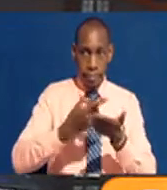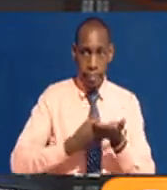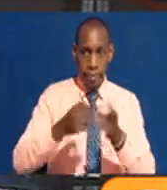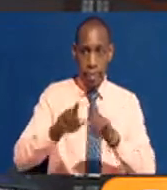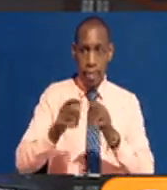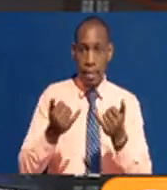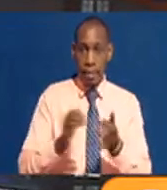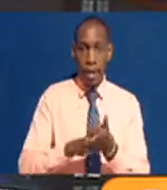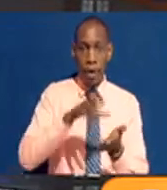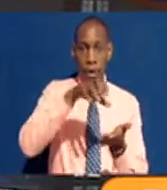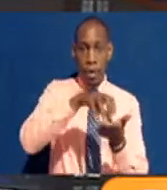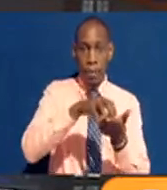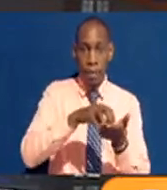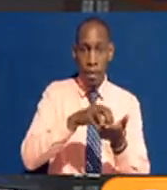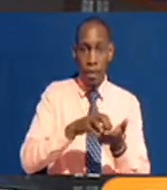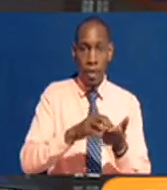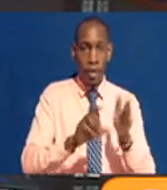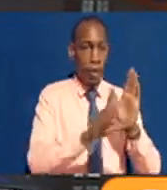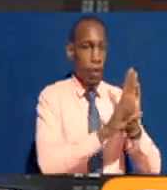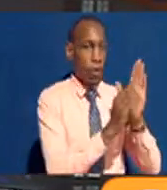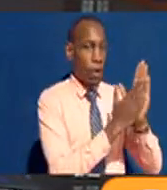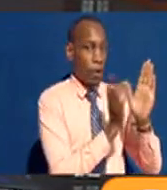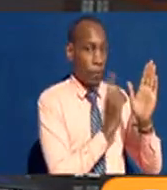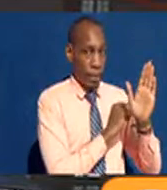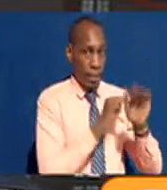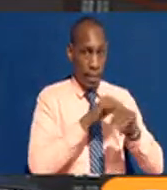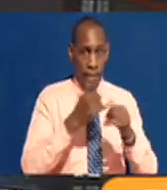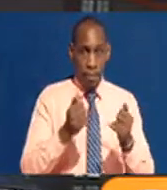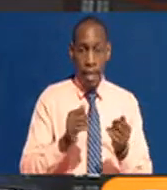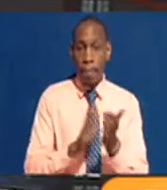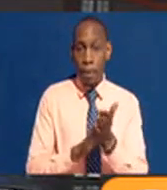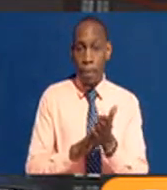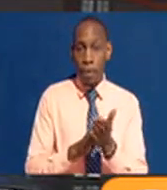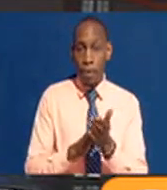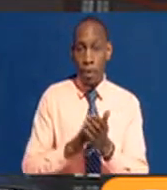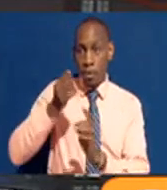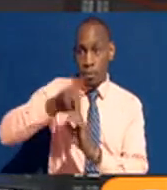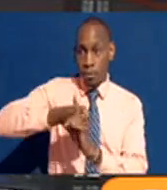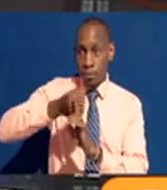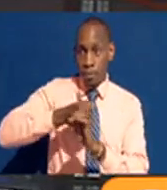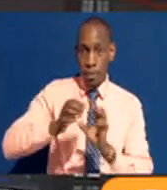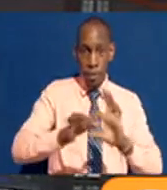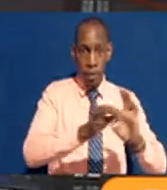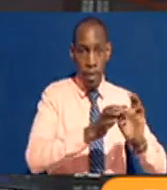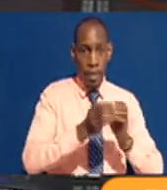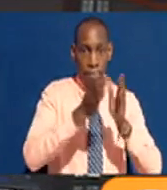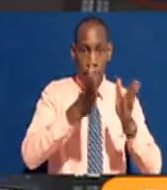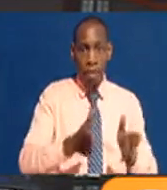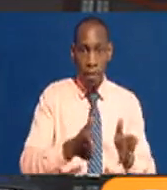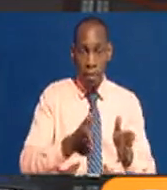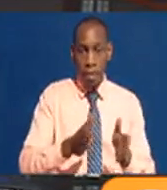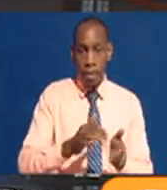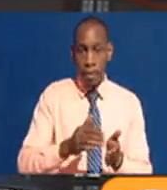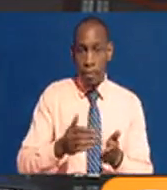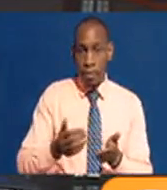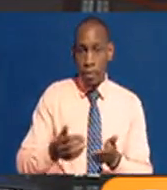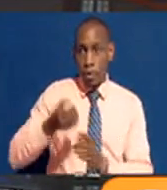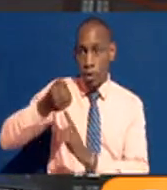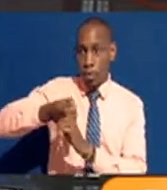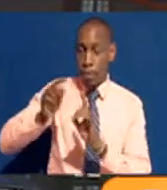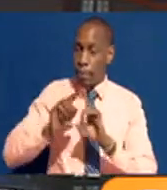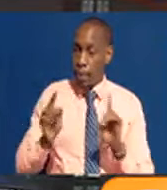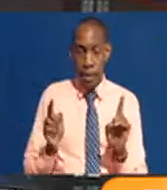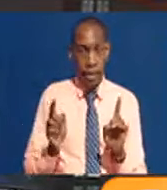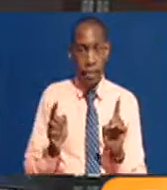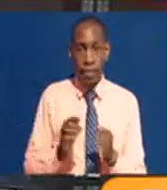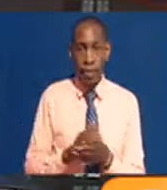see the position anchored in law. Already, a proposal floated by a section of Azimio leaders has been brought forward. However,